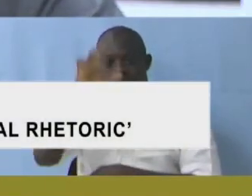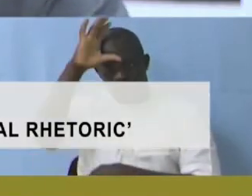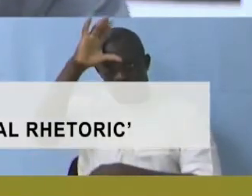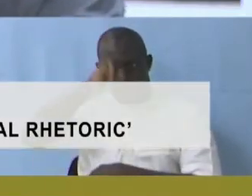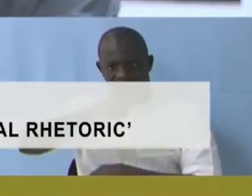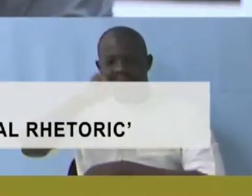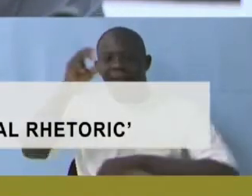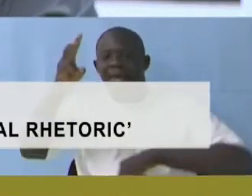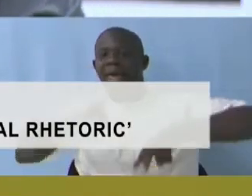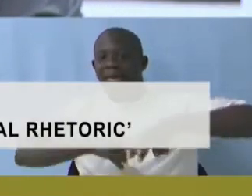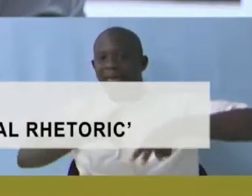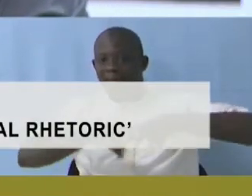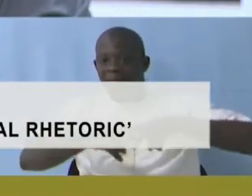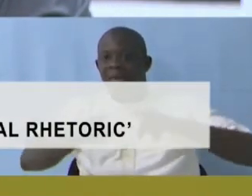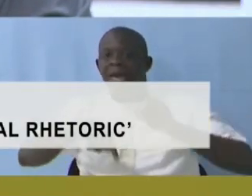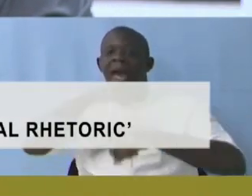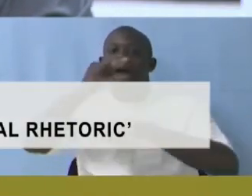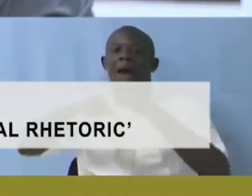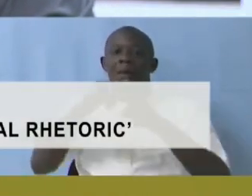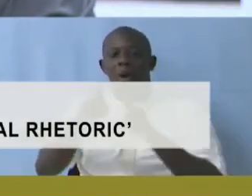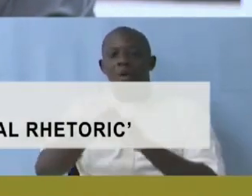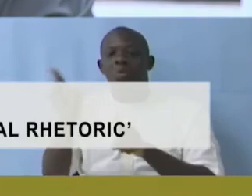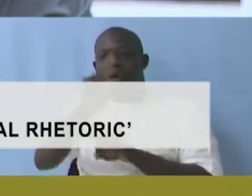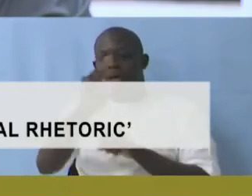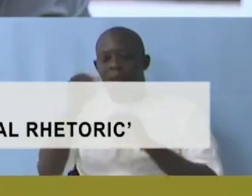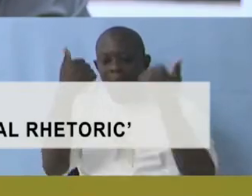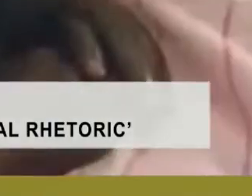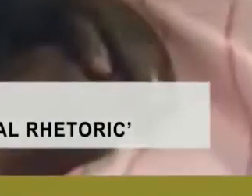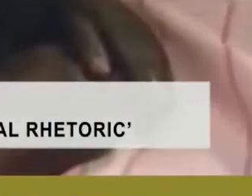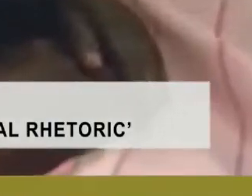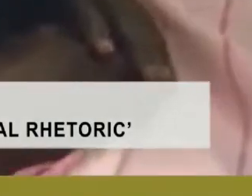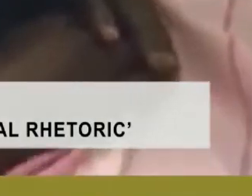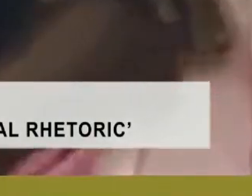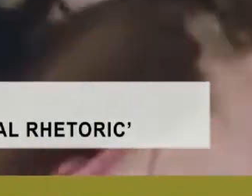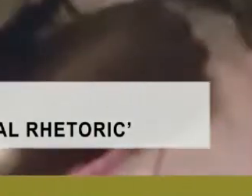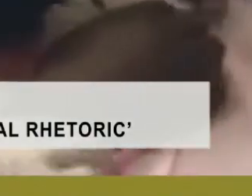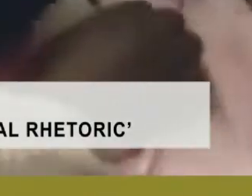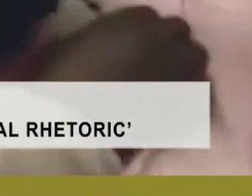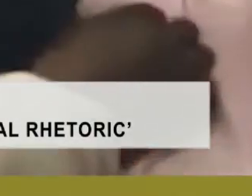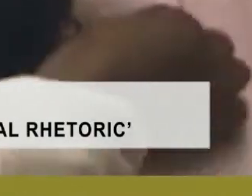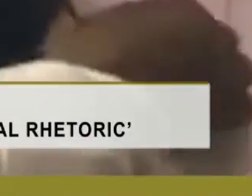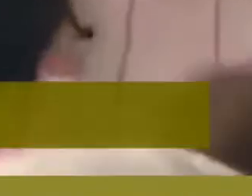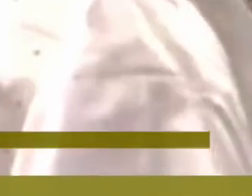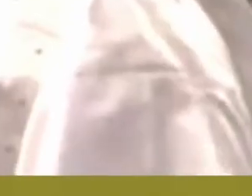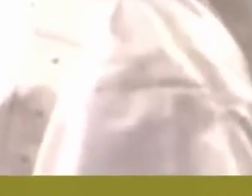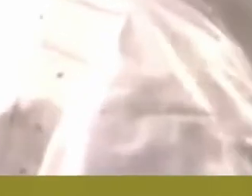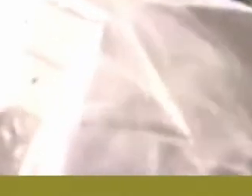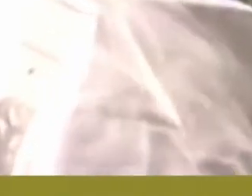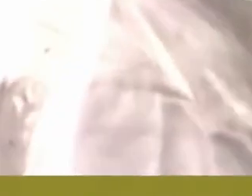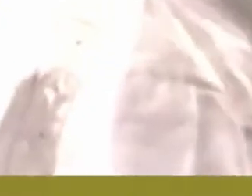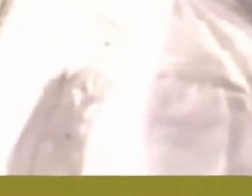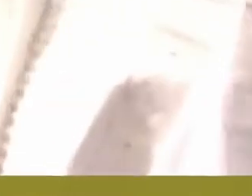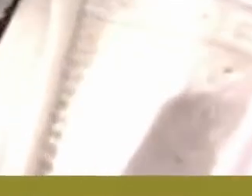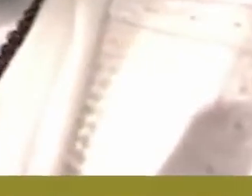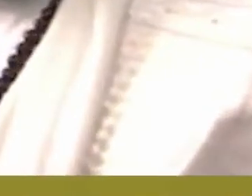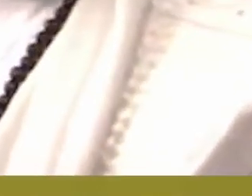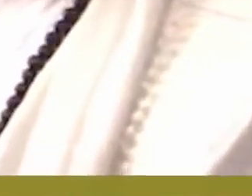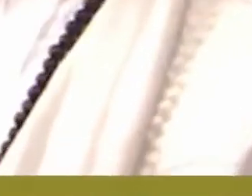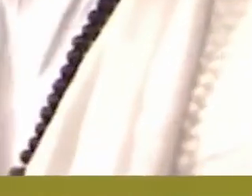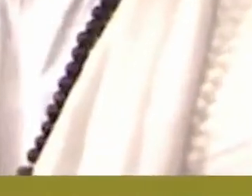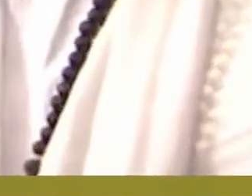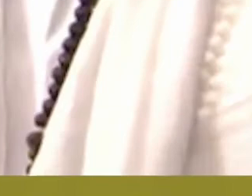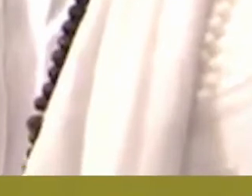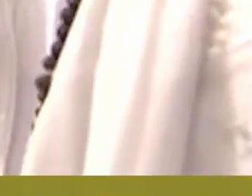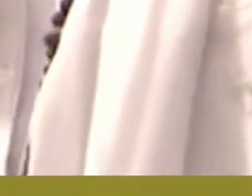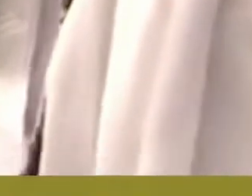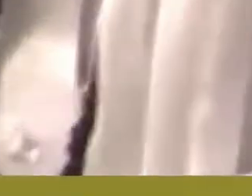However, most of the conditions of the patients worsened and others died when they moved to the presidential treatment.